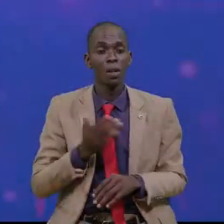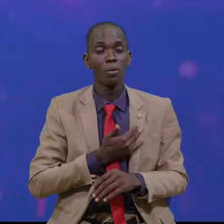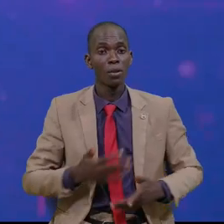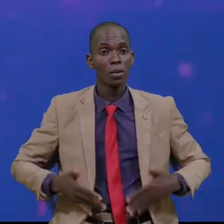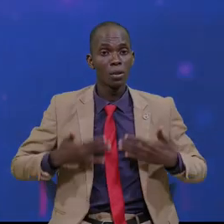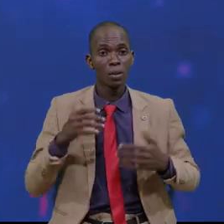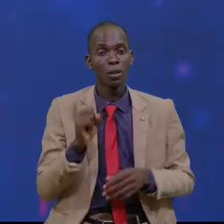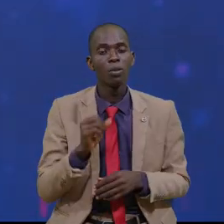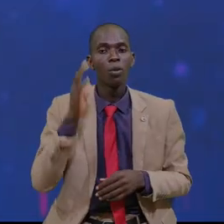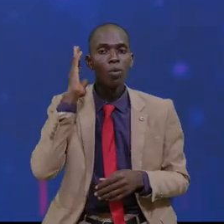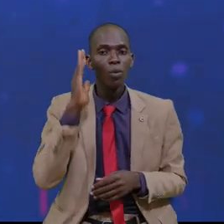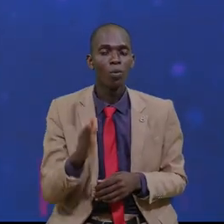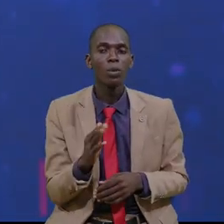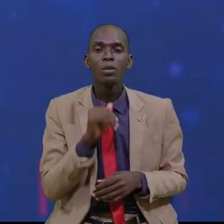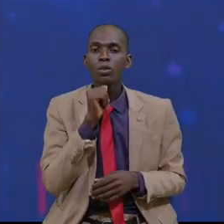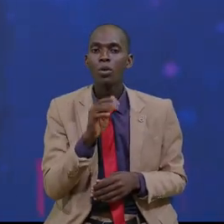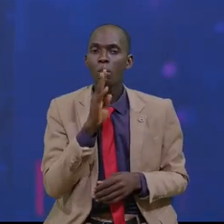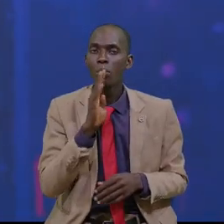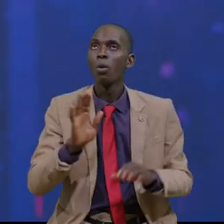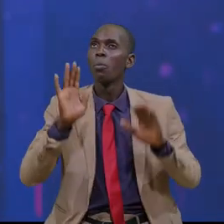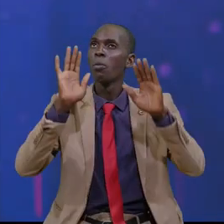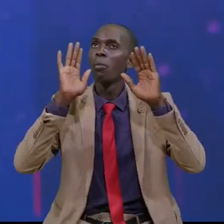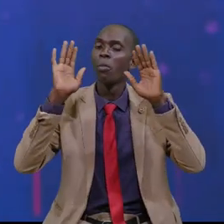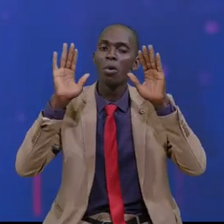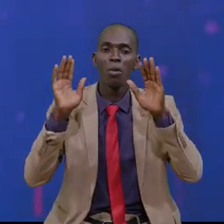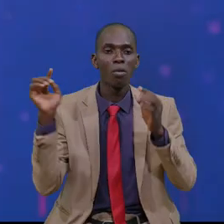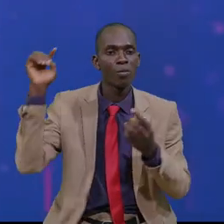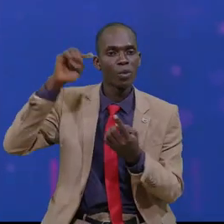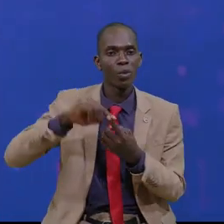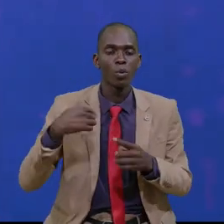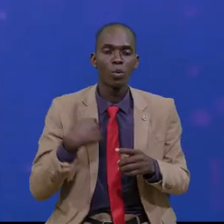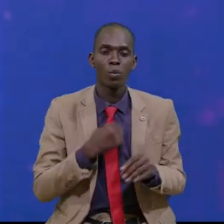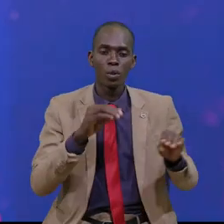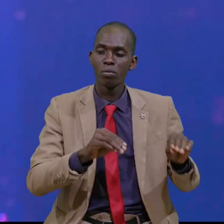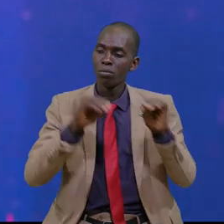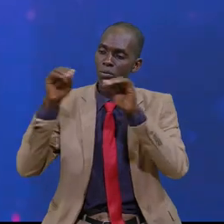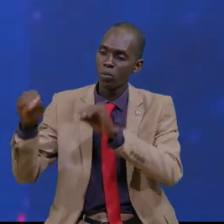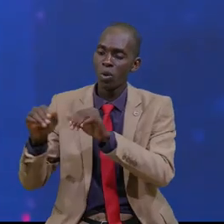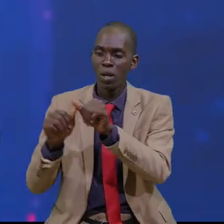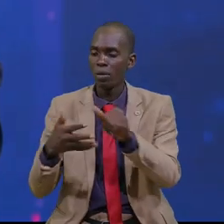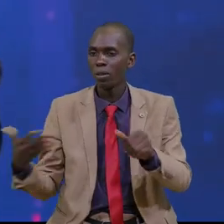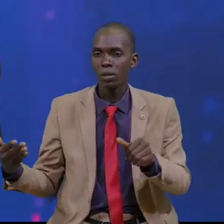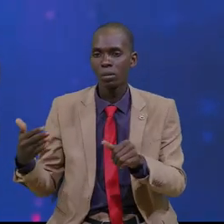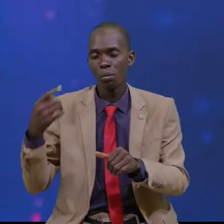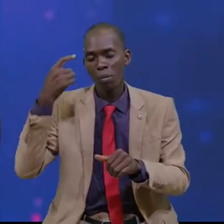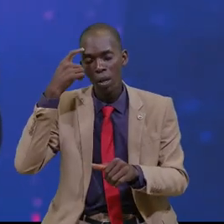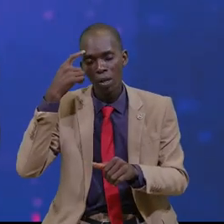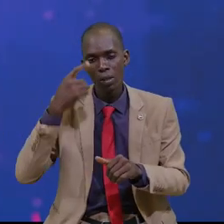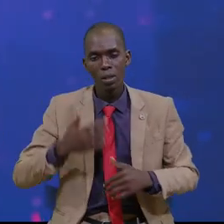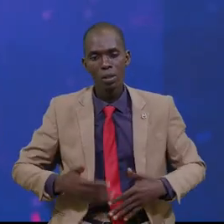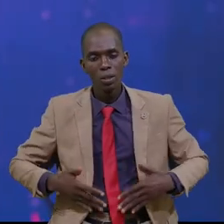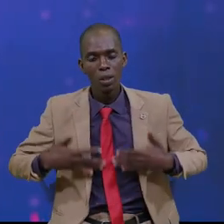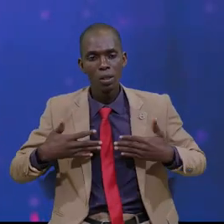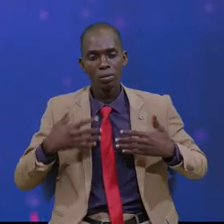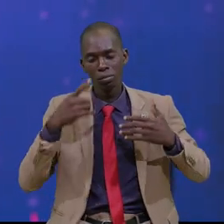not be wonderful until we place everything, our mind, our life, our